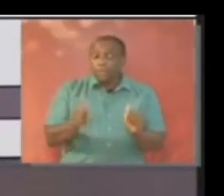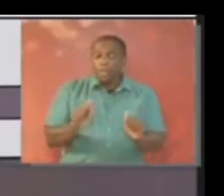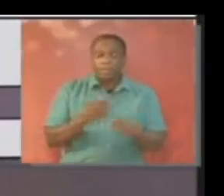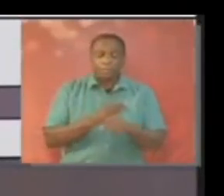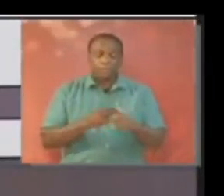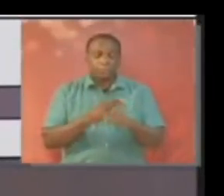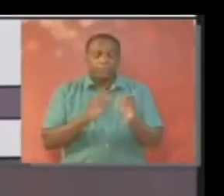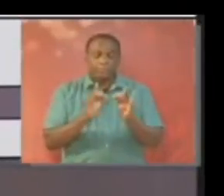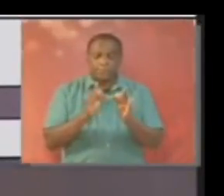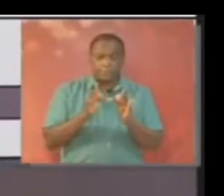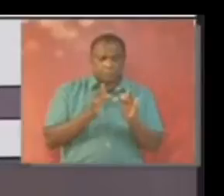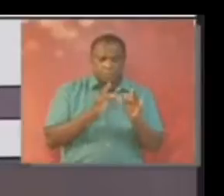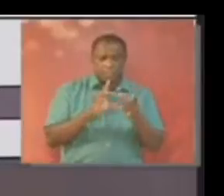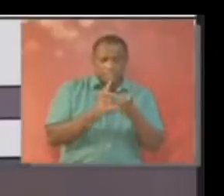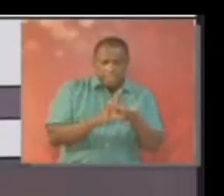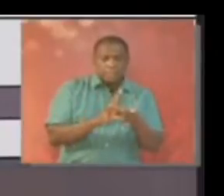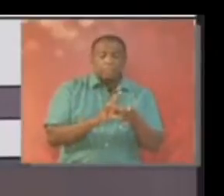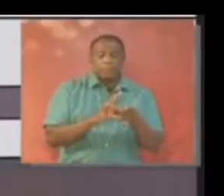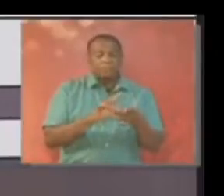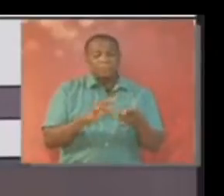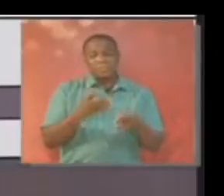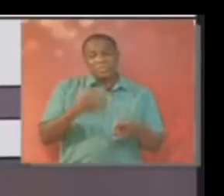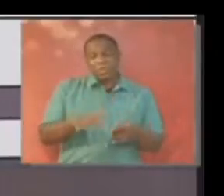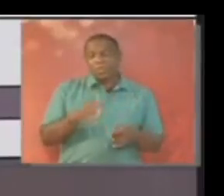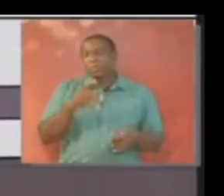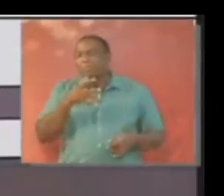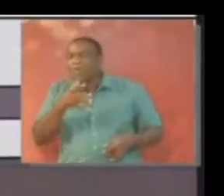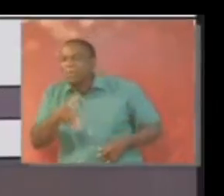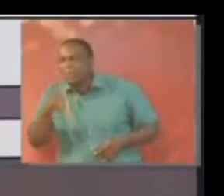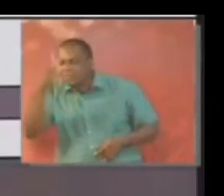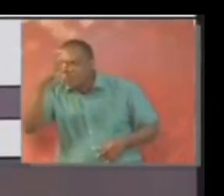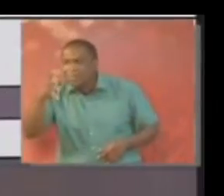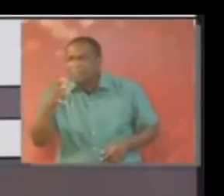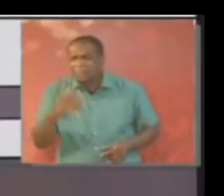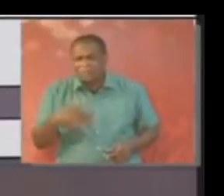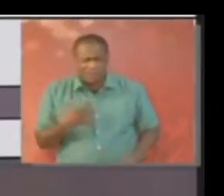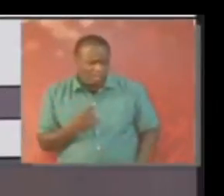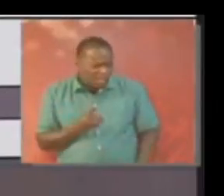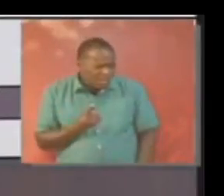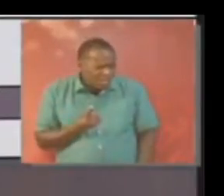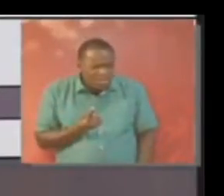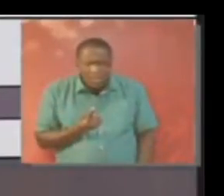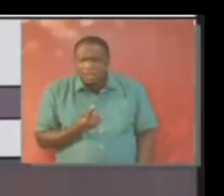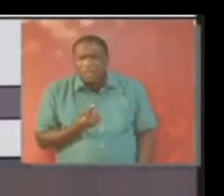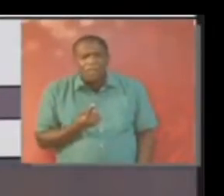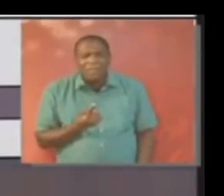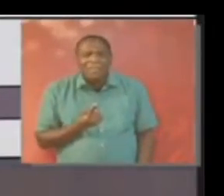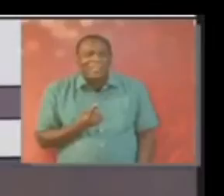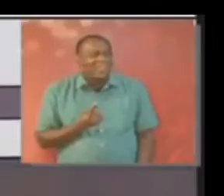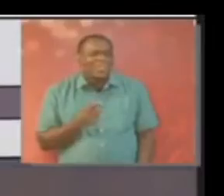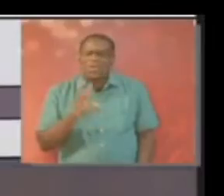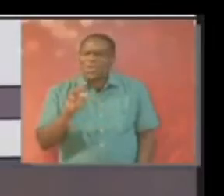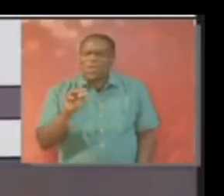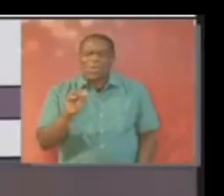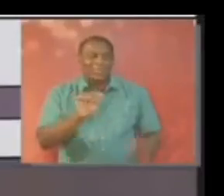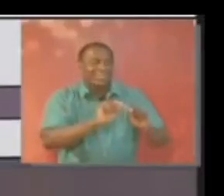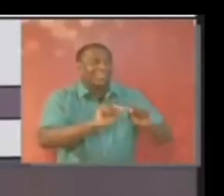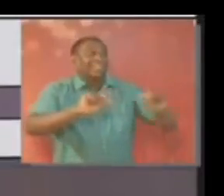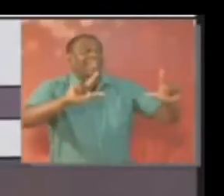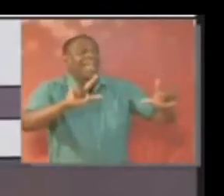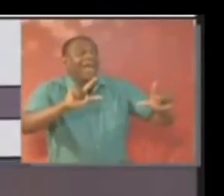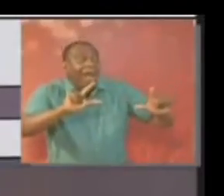of loneliness and isolation. So that please connect the kids with grandparents via the same online